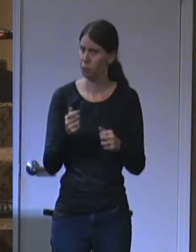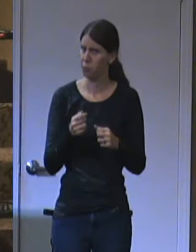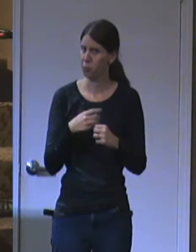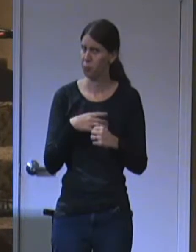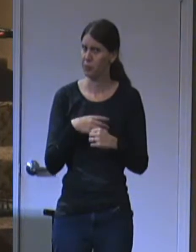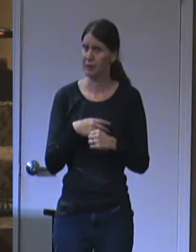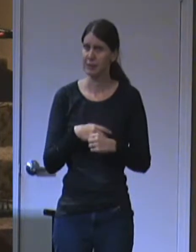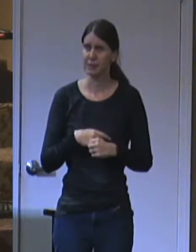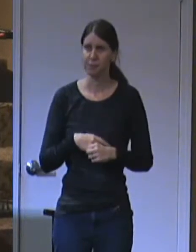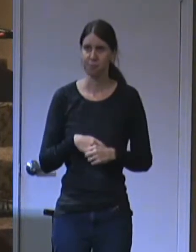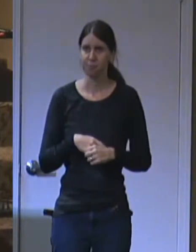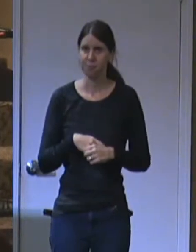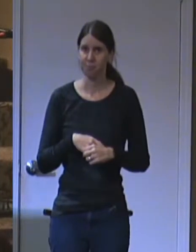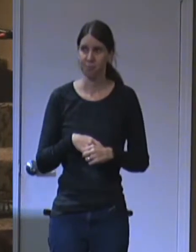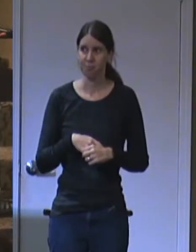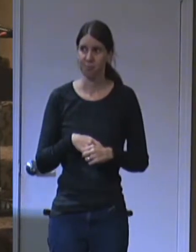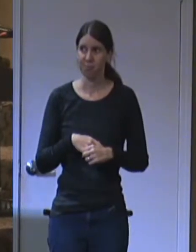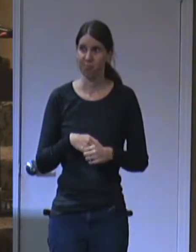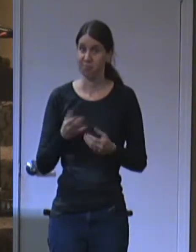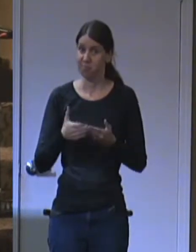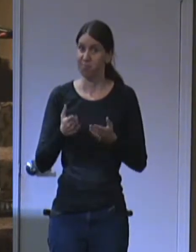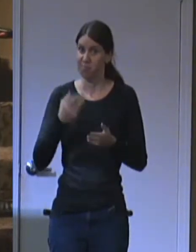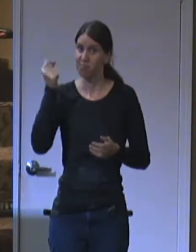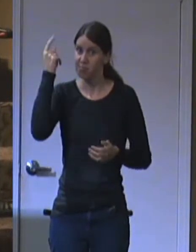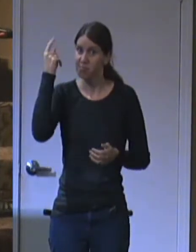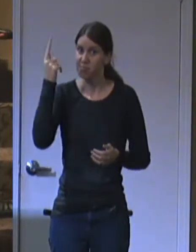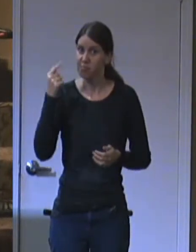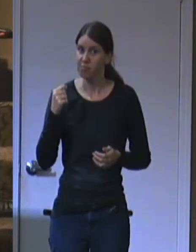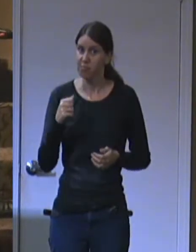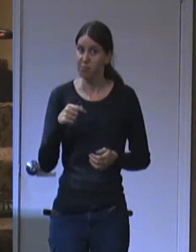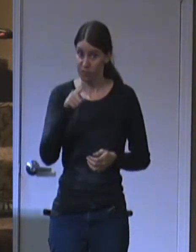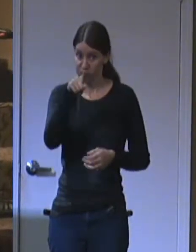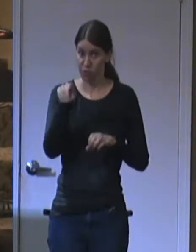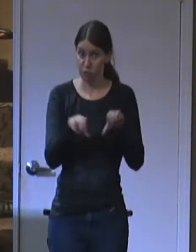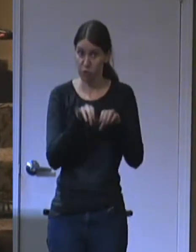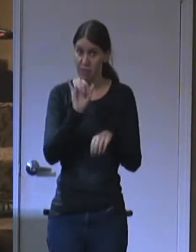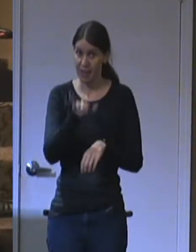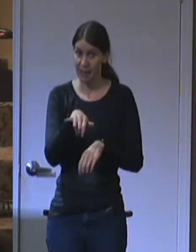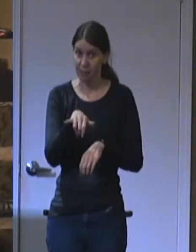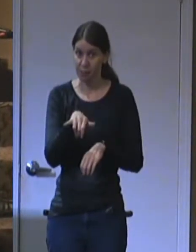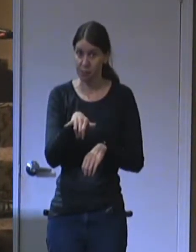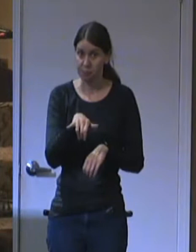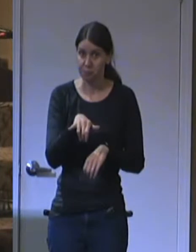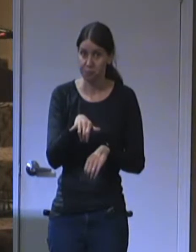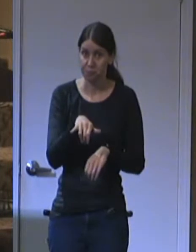You know, in a very practical sense, if you do that